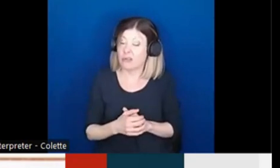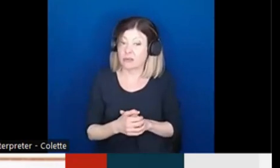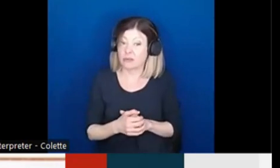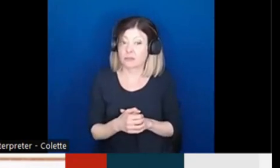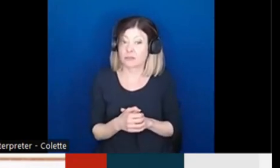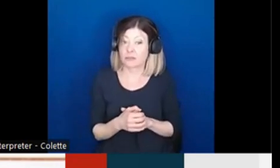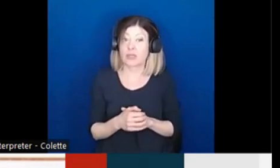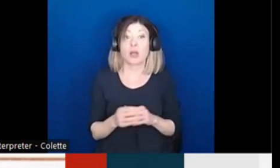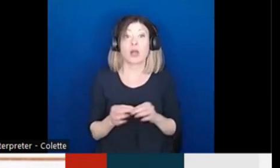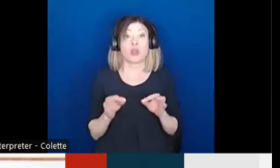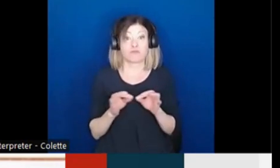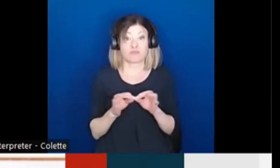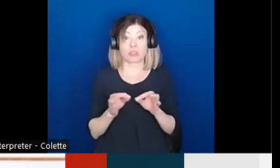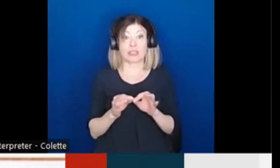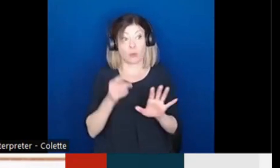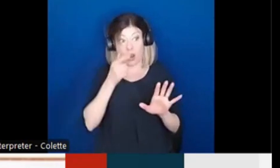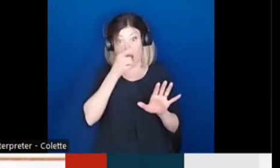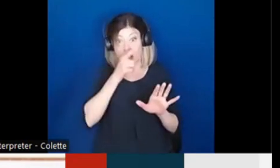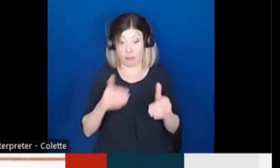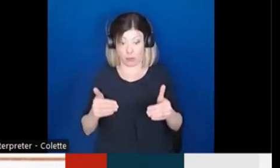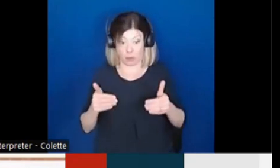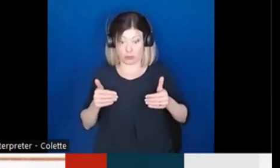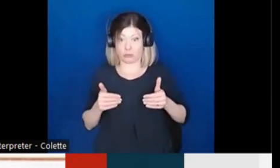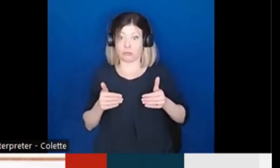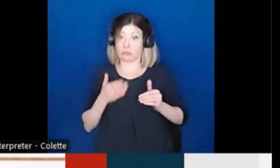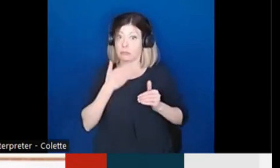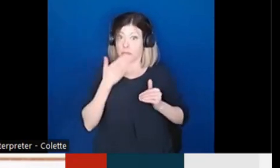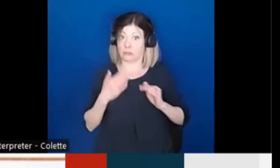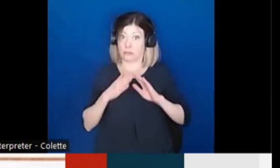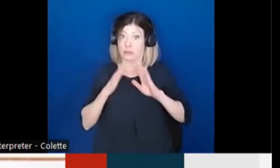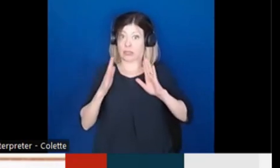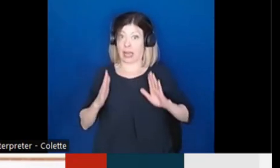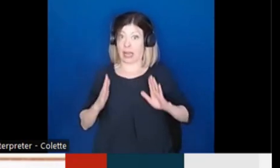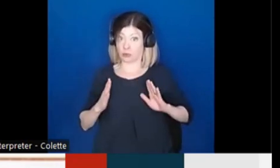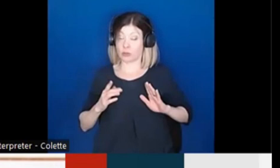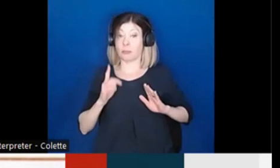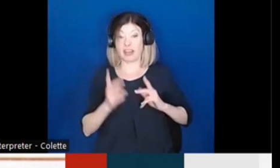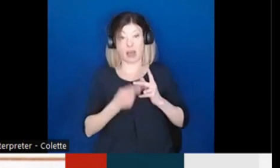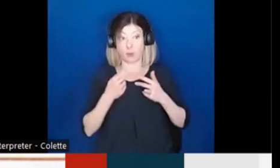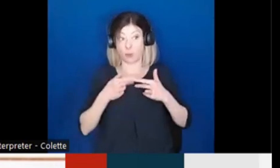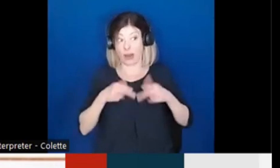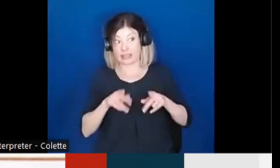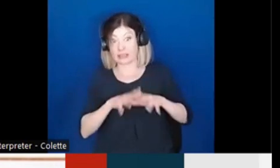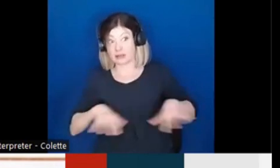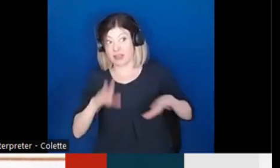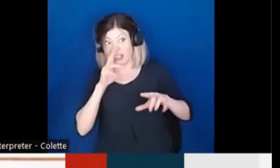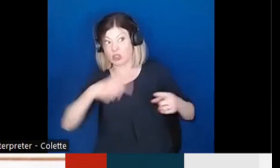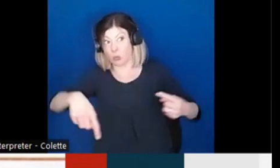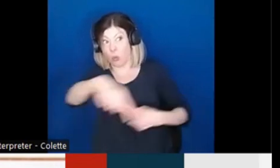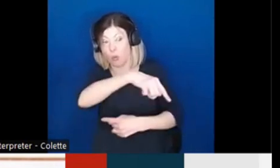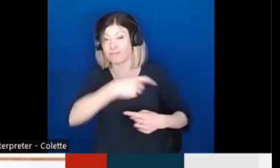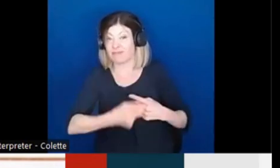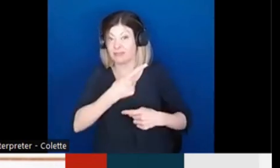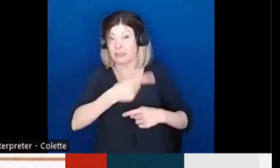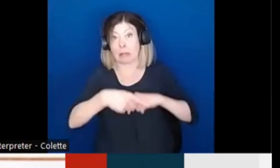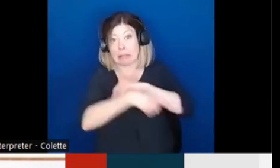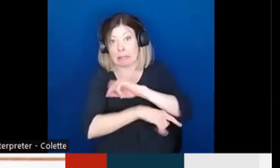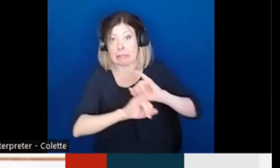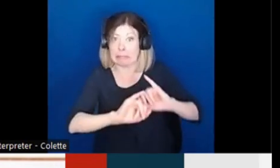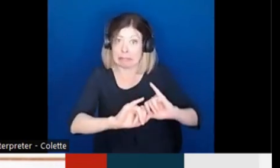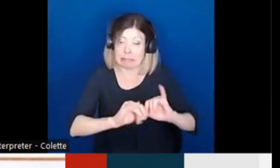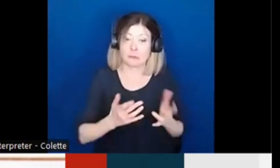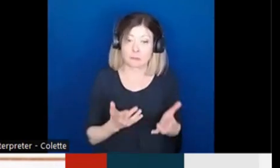ways, they wouldn't have been at all. They certainly had a, a,